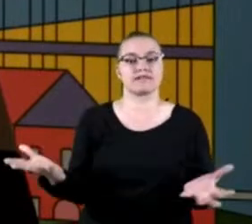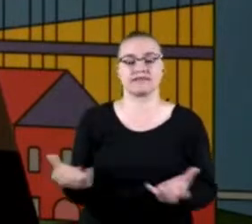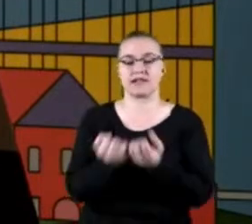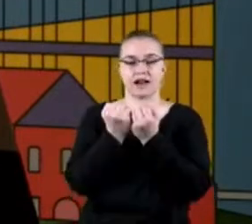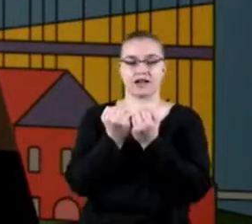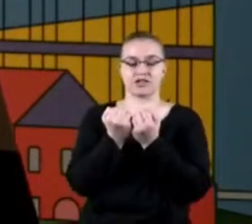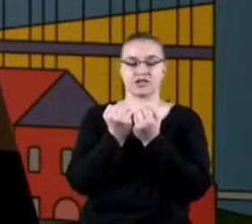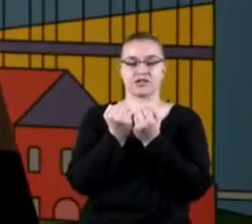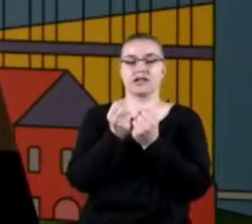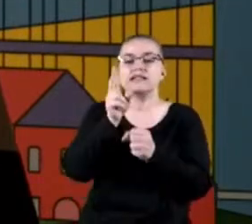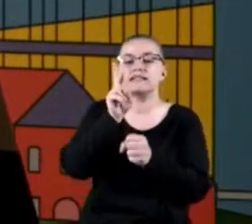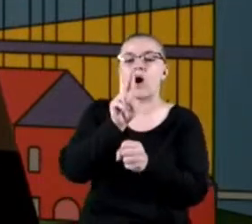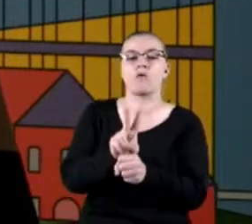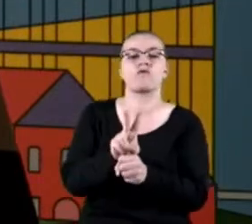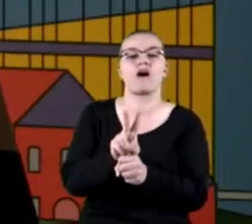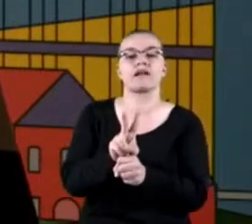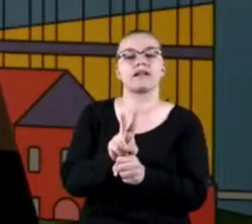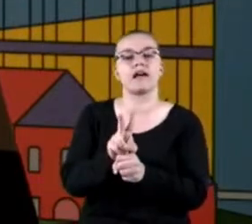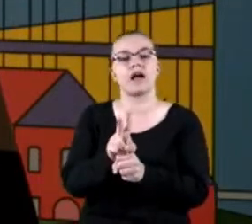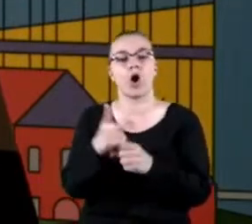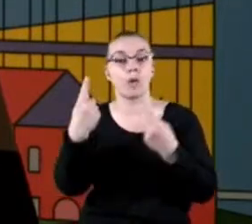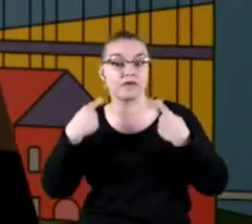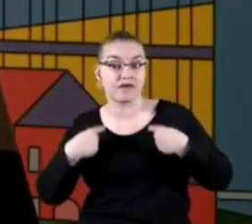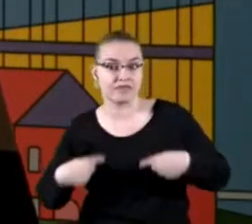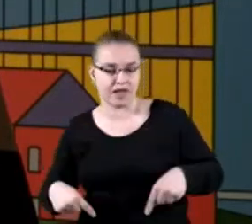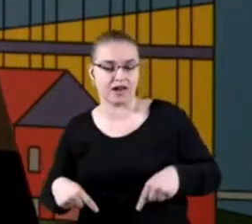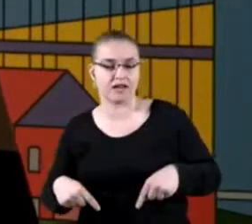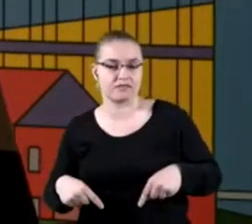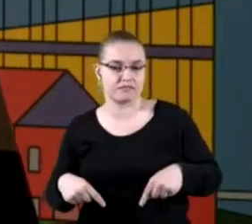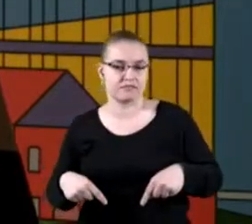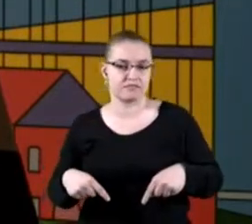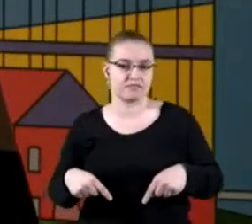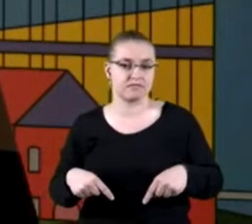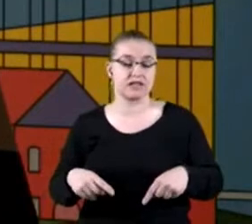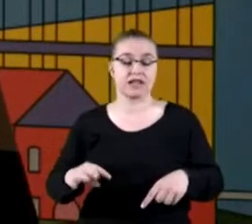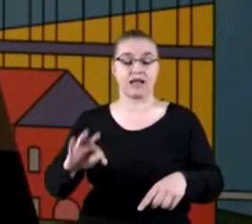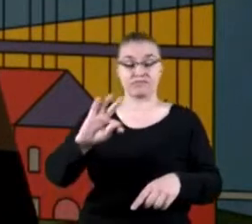people, for your action as a public